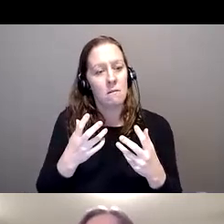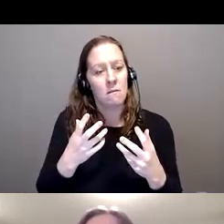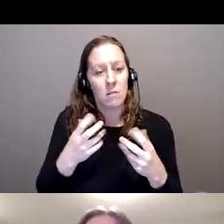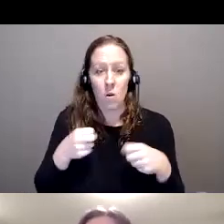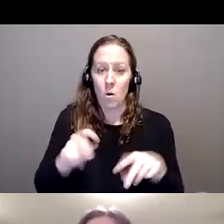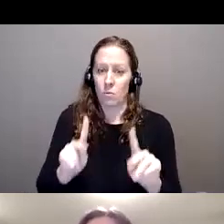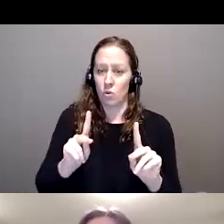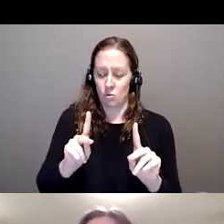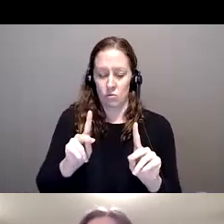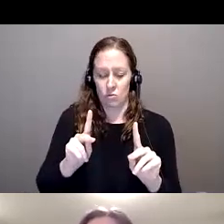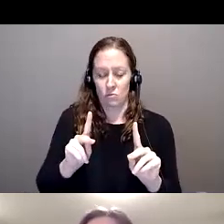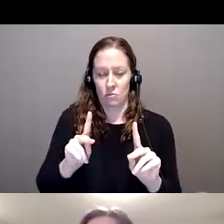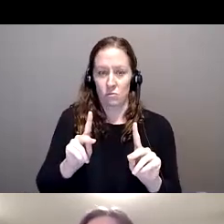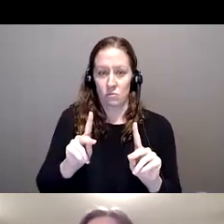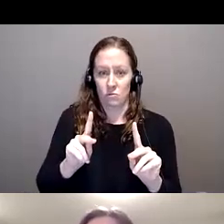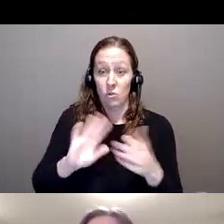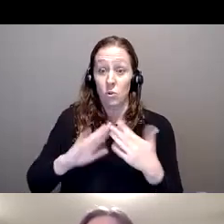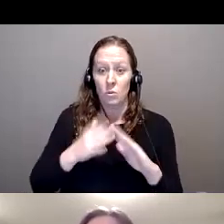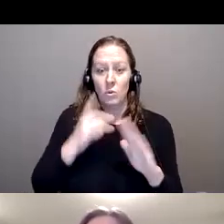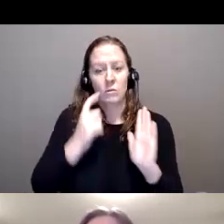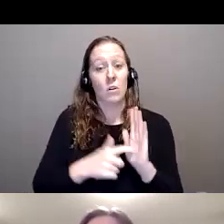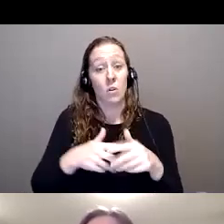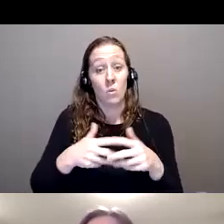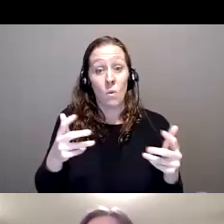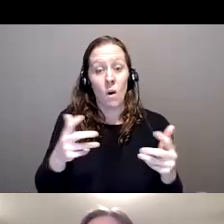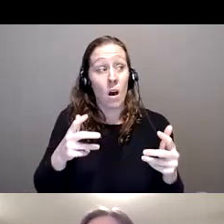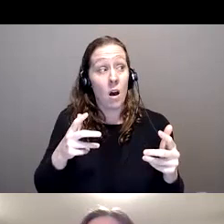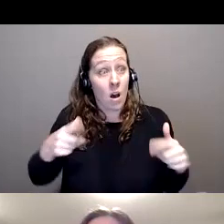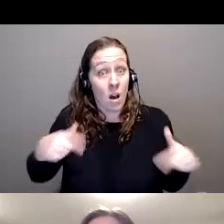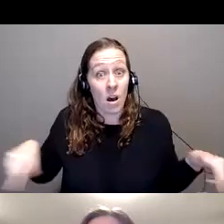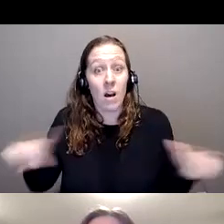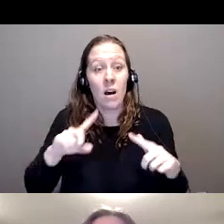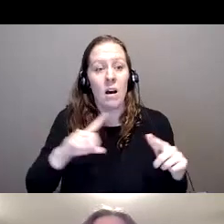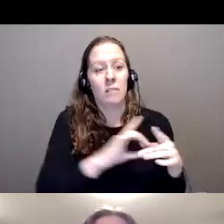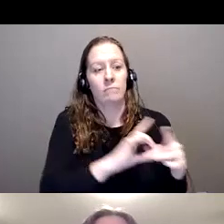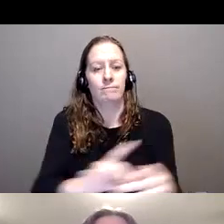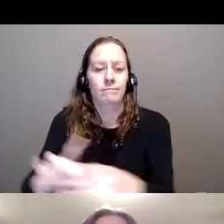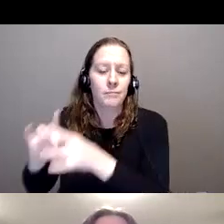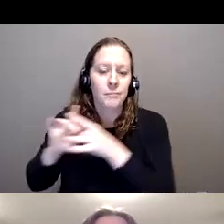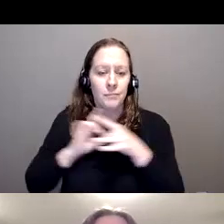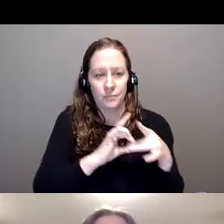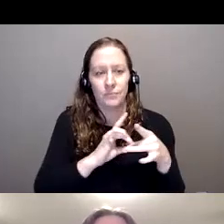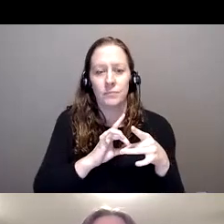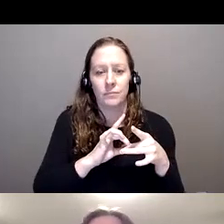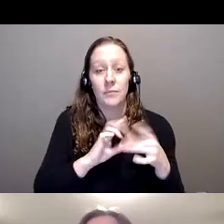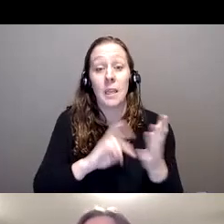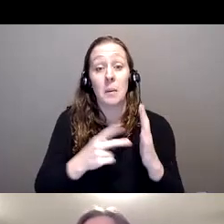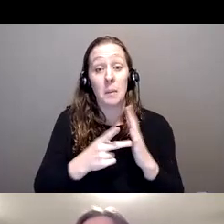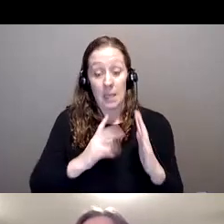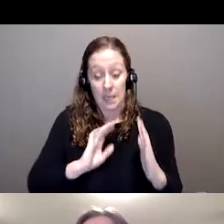we are all interconnected and that our actions impact each